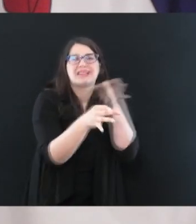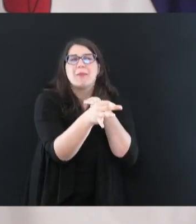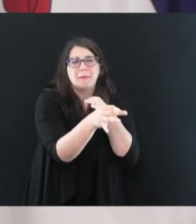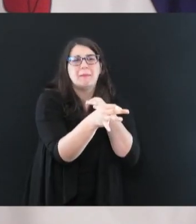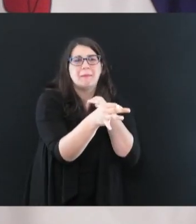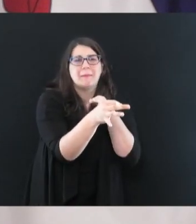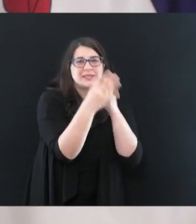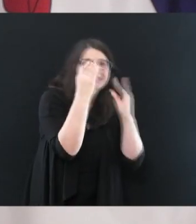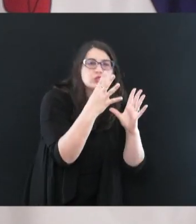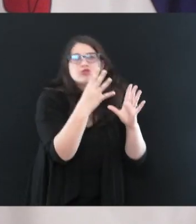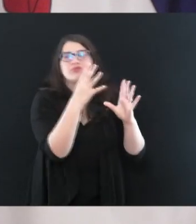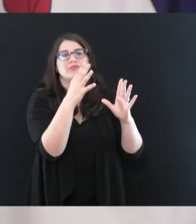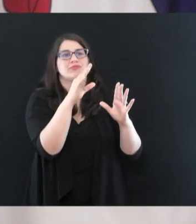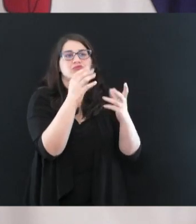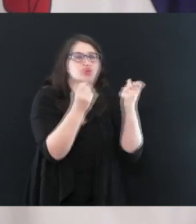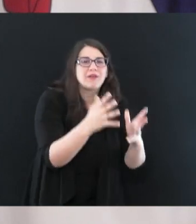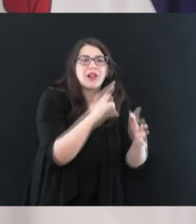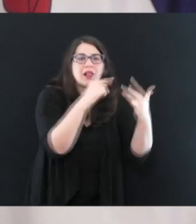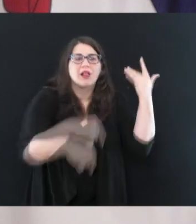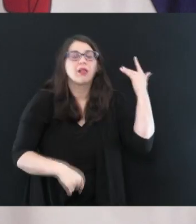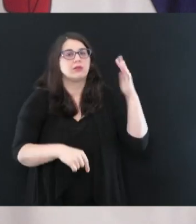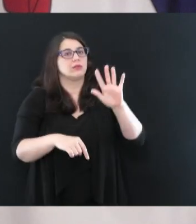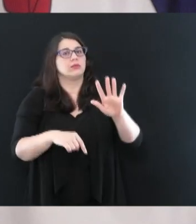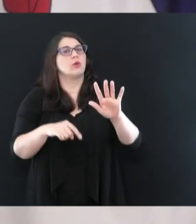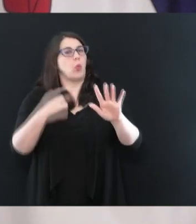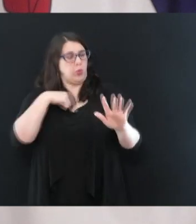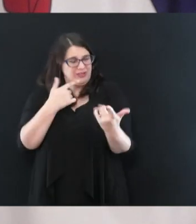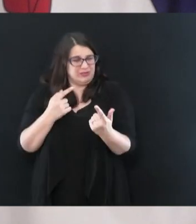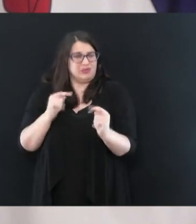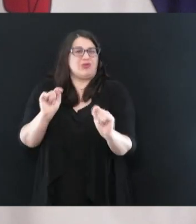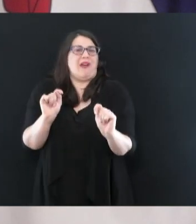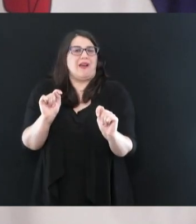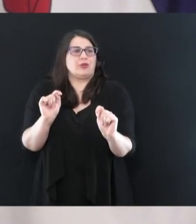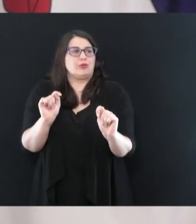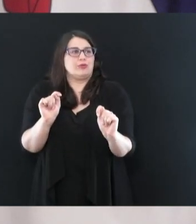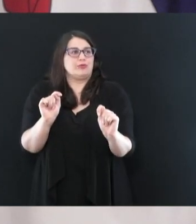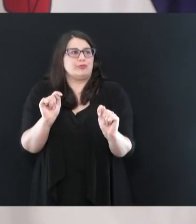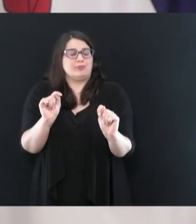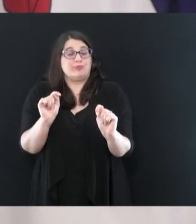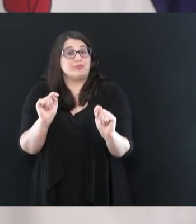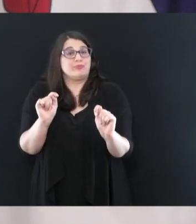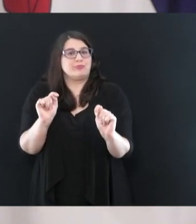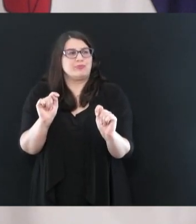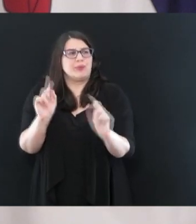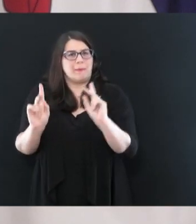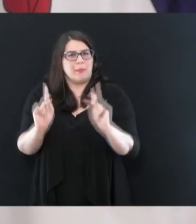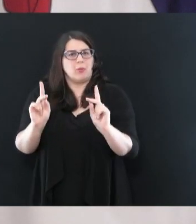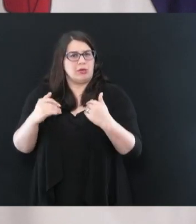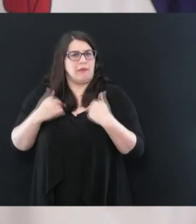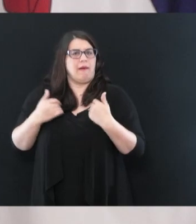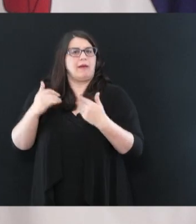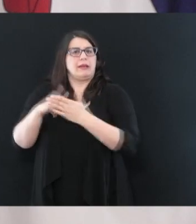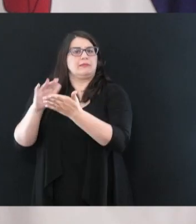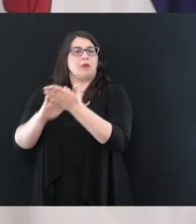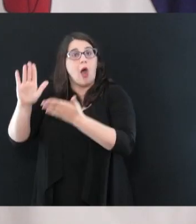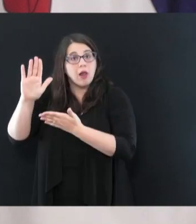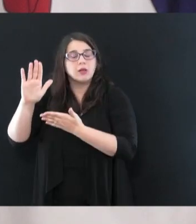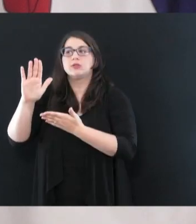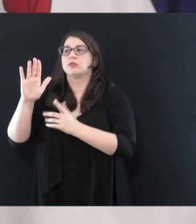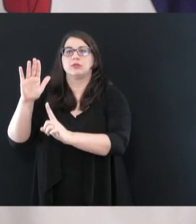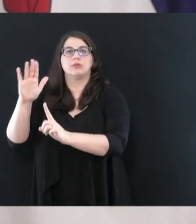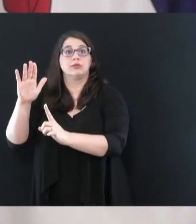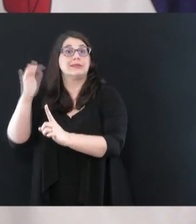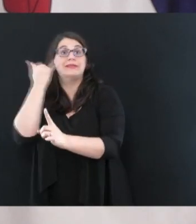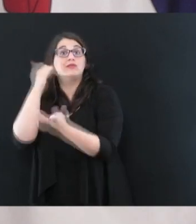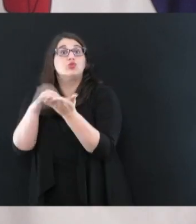being able to let the young people that are in our colleges and everything, from the standpoint they're doing their student teaching, that they could